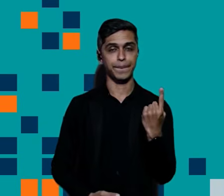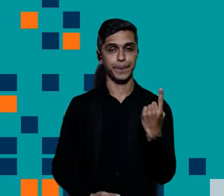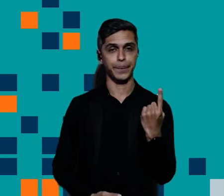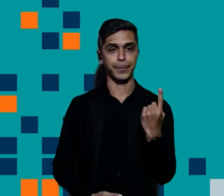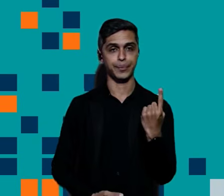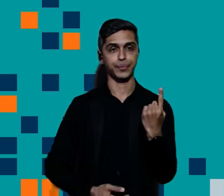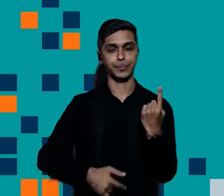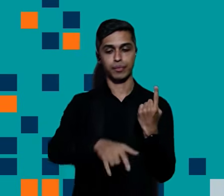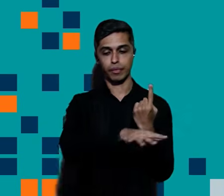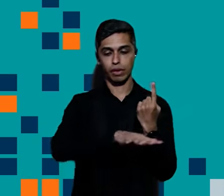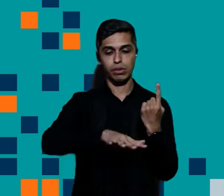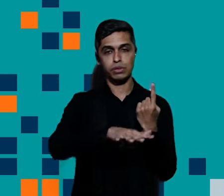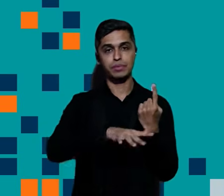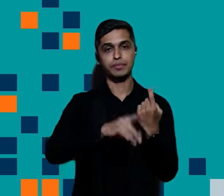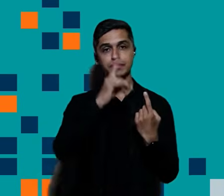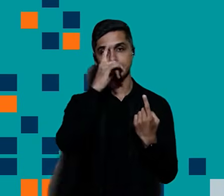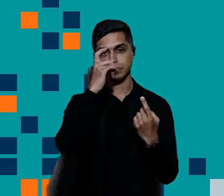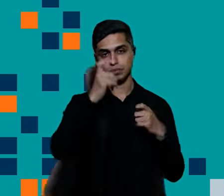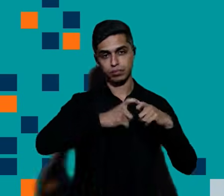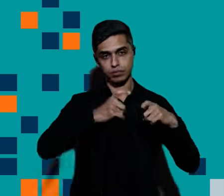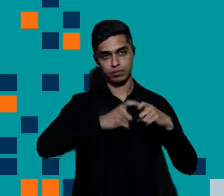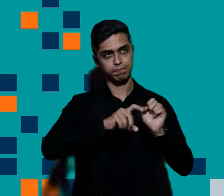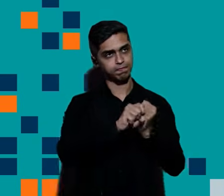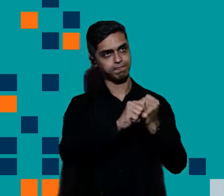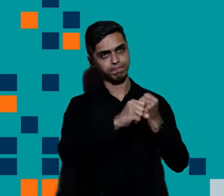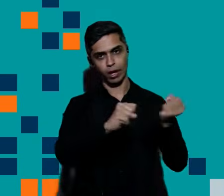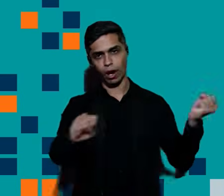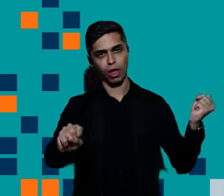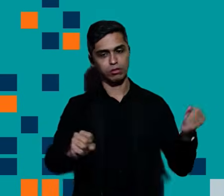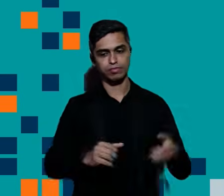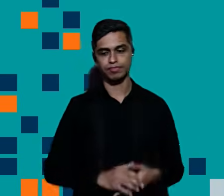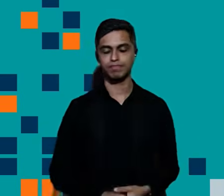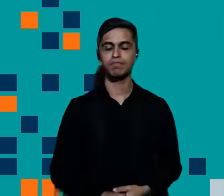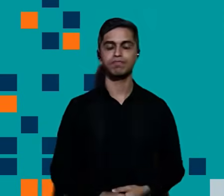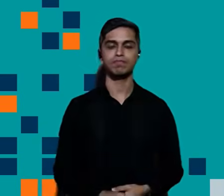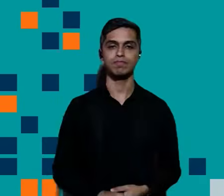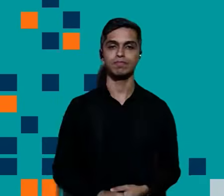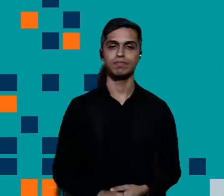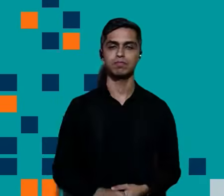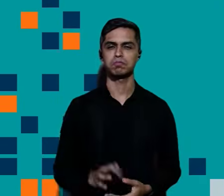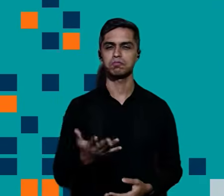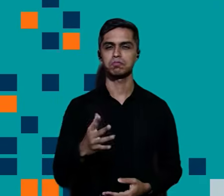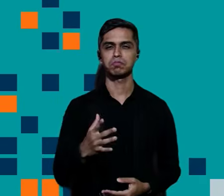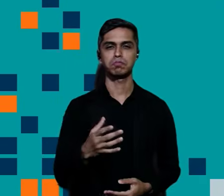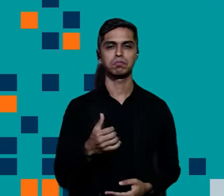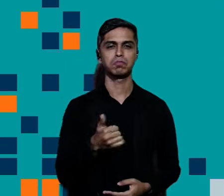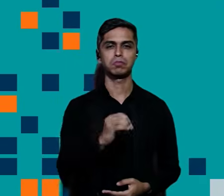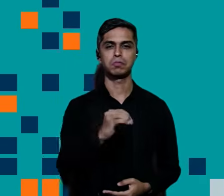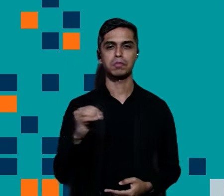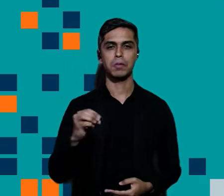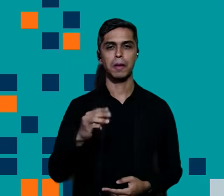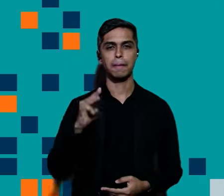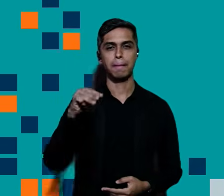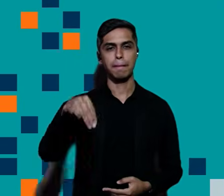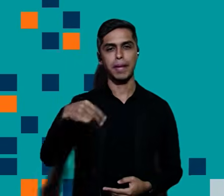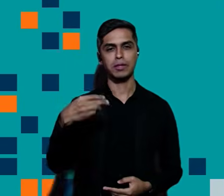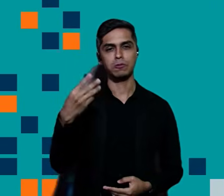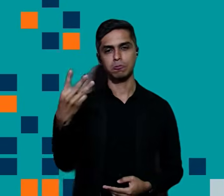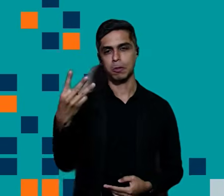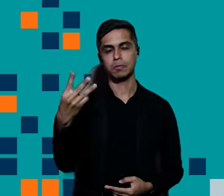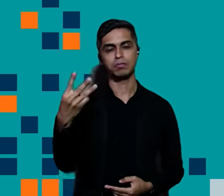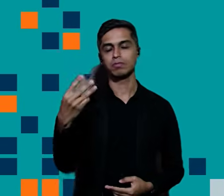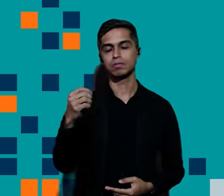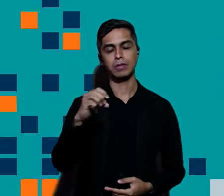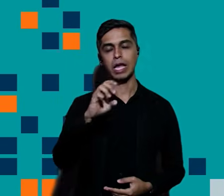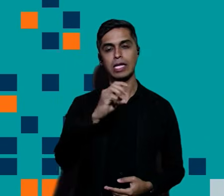that's a building that's less than 100 square meters. So the first project is this, we've just been